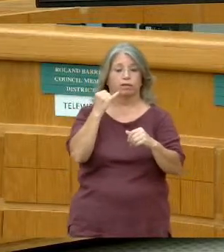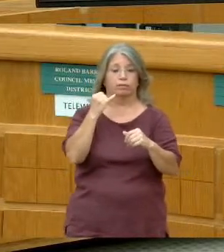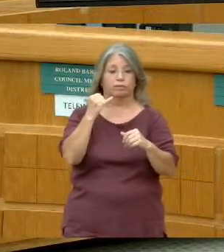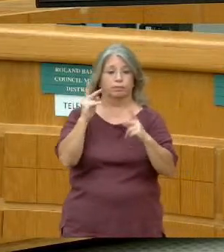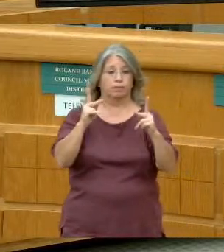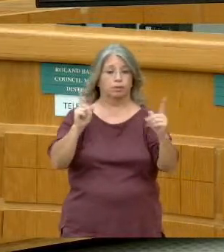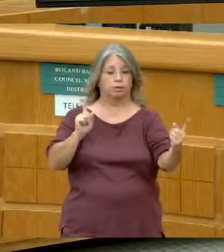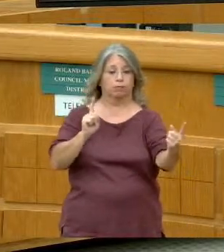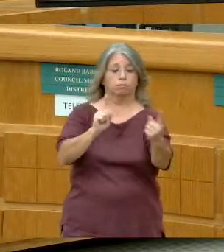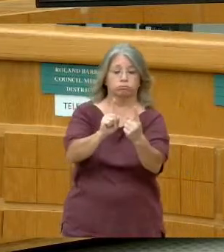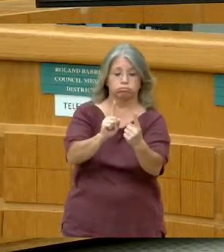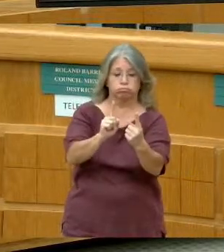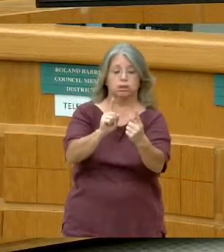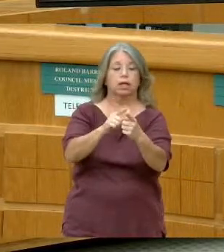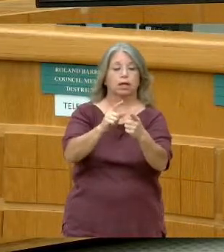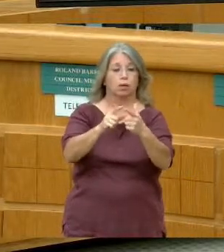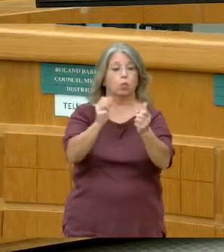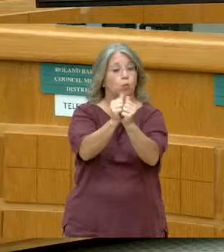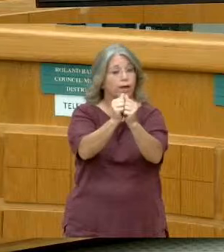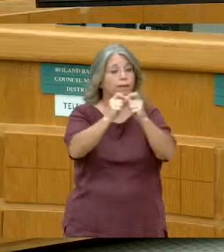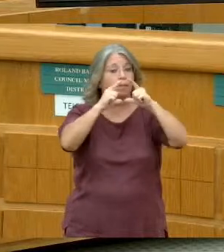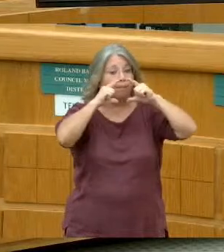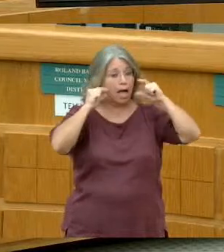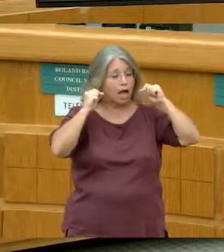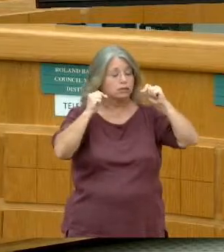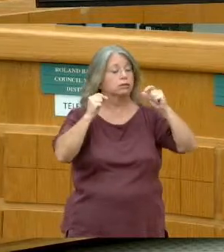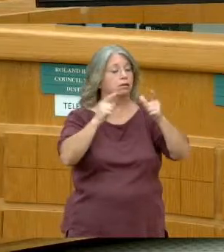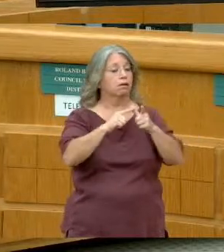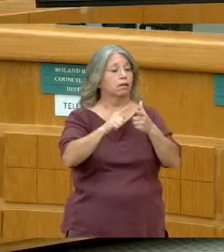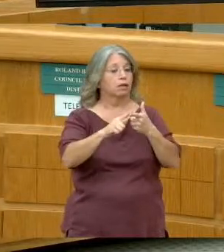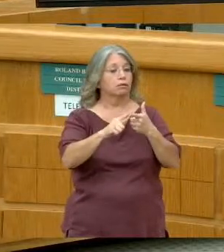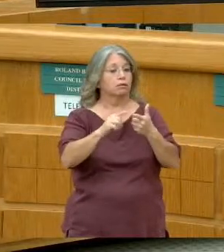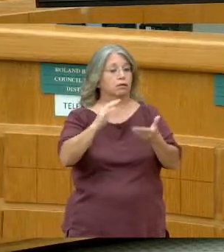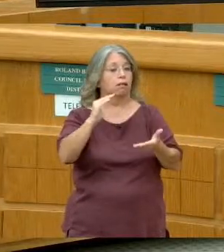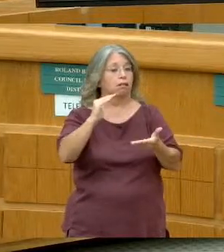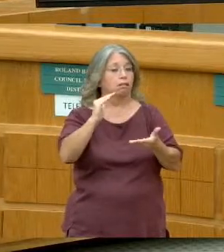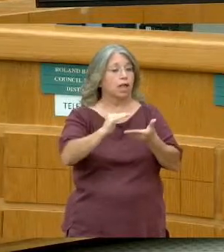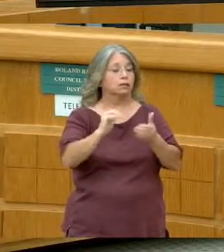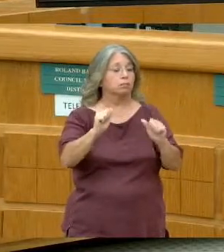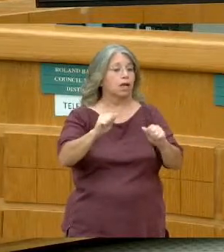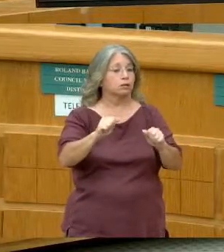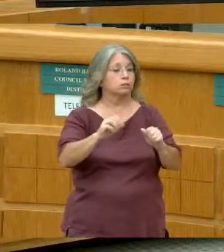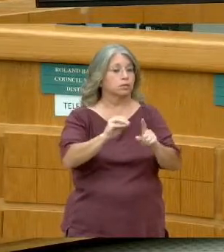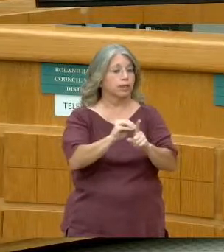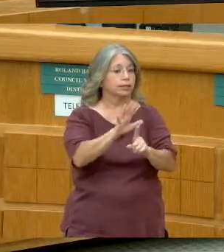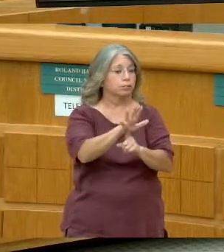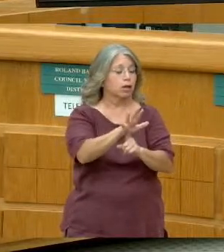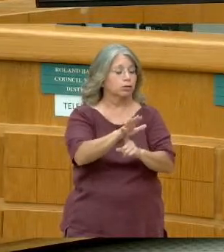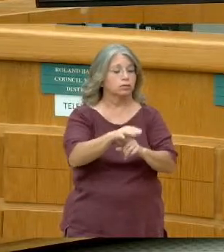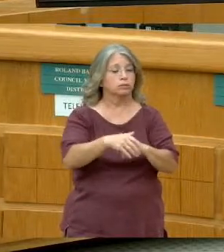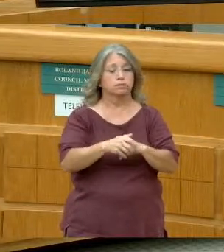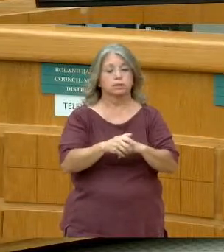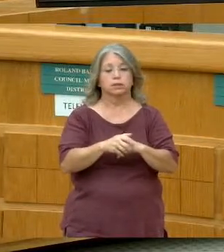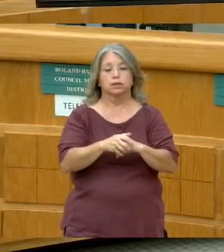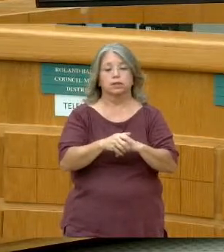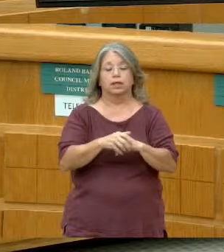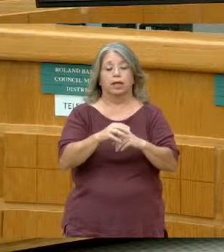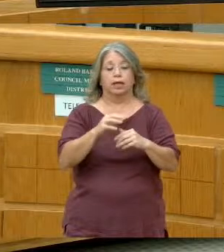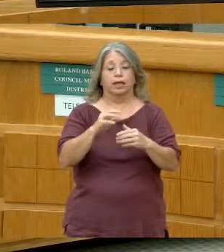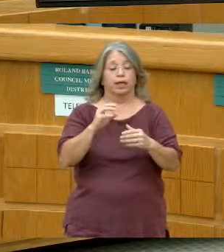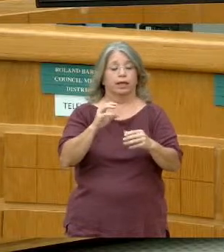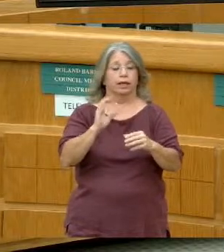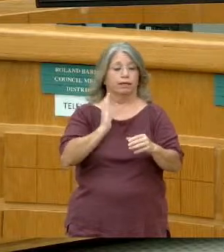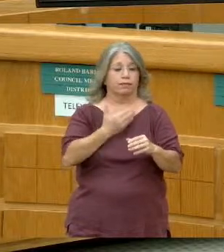to transmit it. Now, the same thing's happening now. People are still wearing masks. As the number of encounters go up, even if you're wearing a mask, the probability